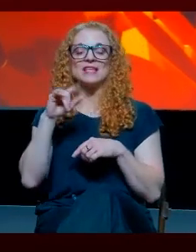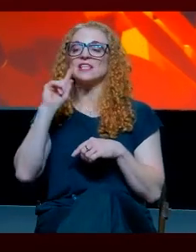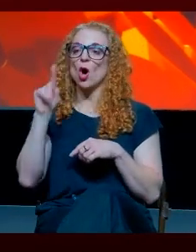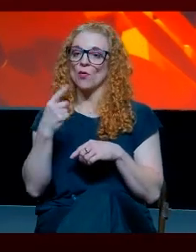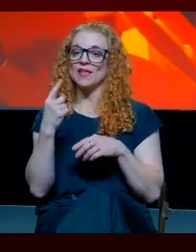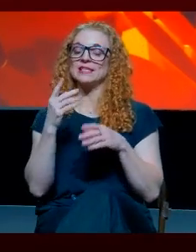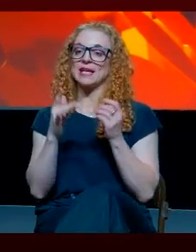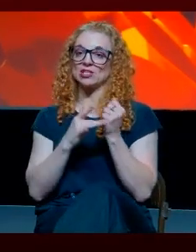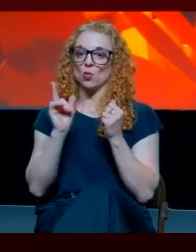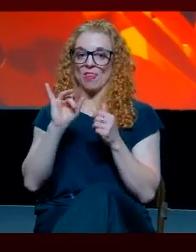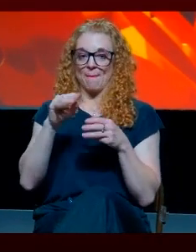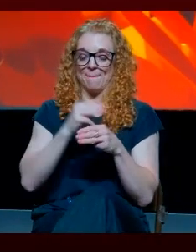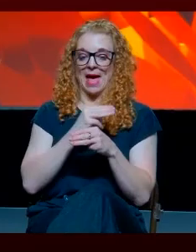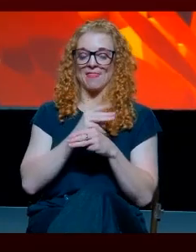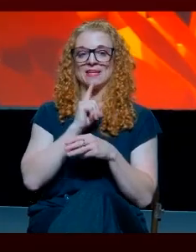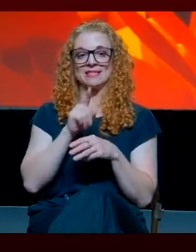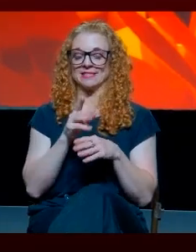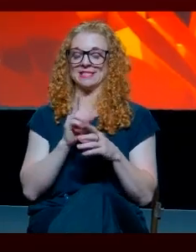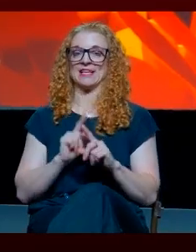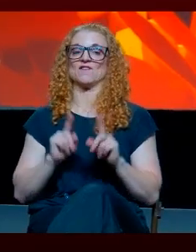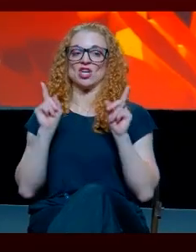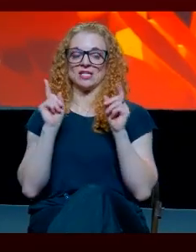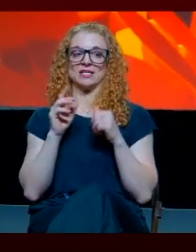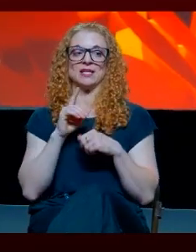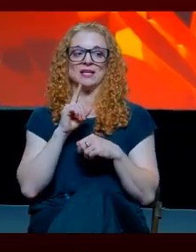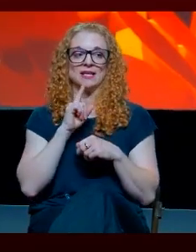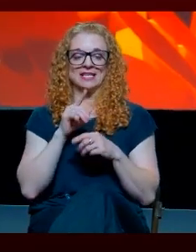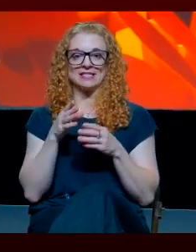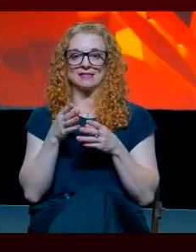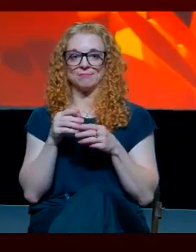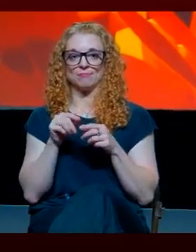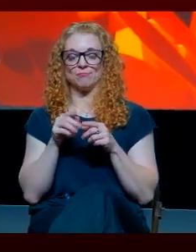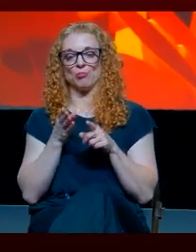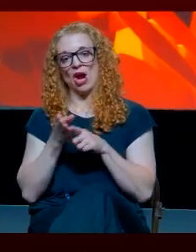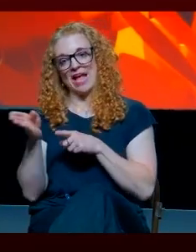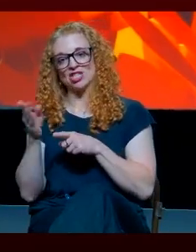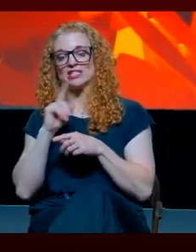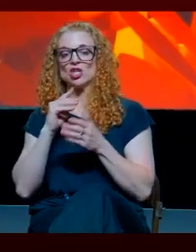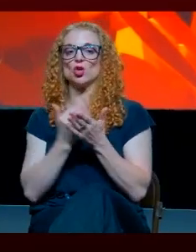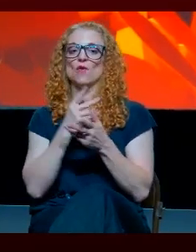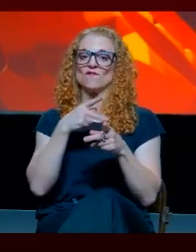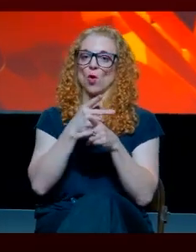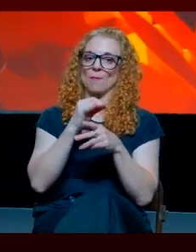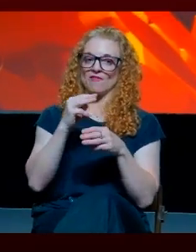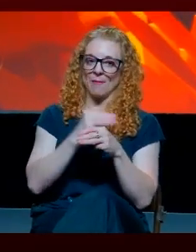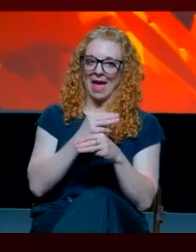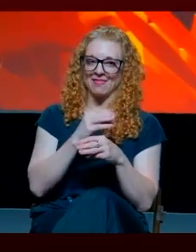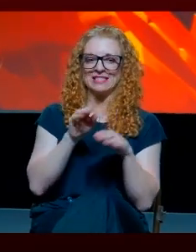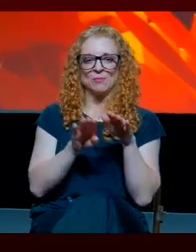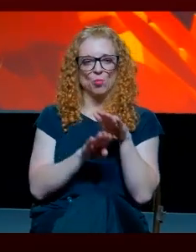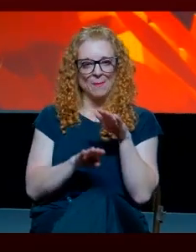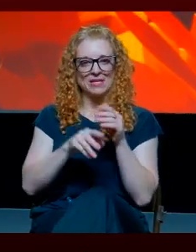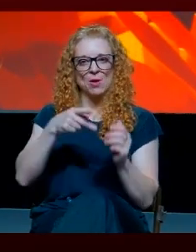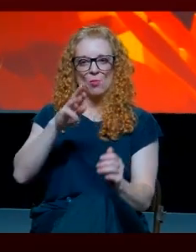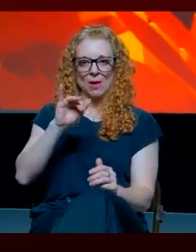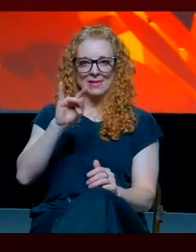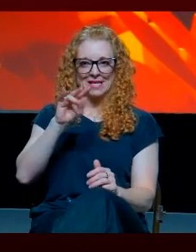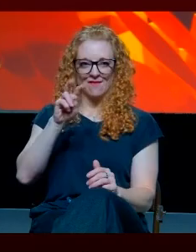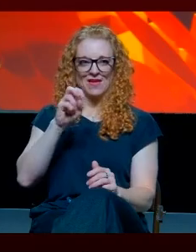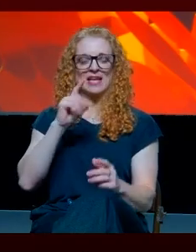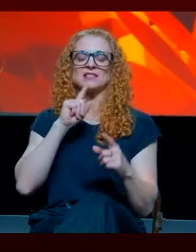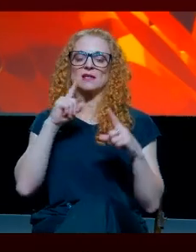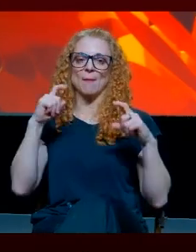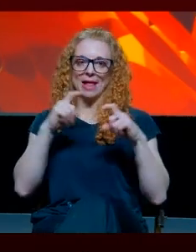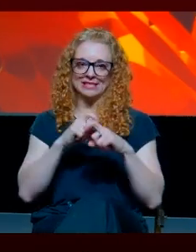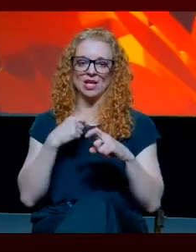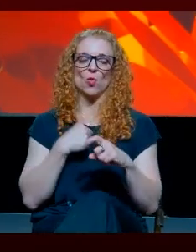where the math is entirely different, where it's branched. It's a new form of math, a new form of primitive, and from a complexity,